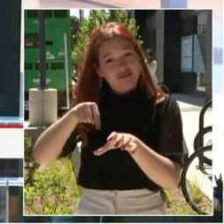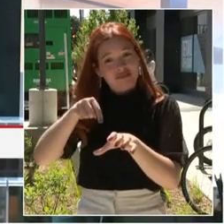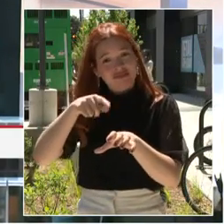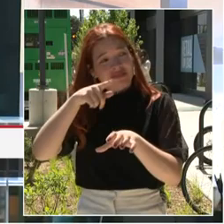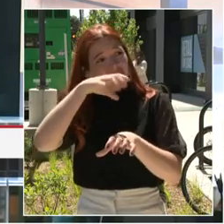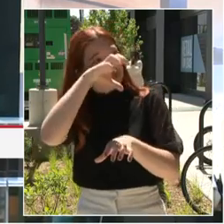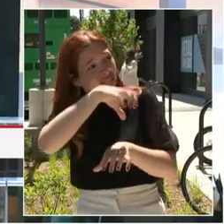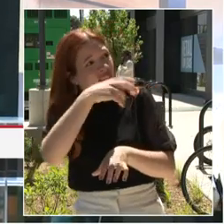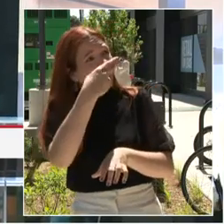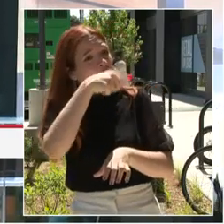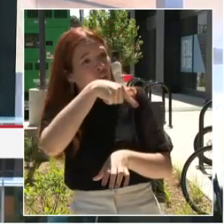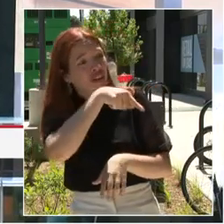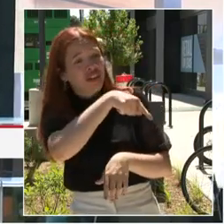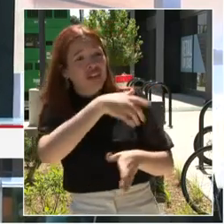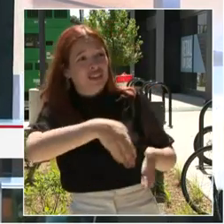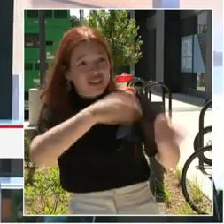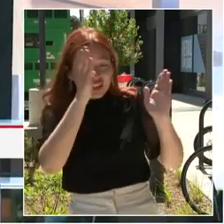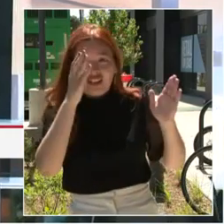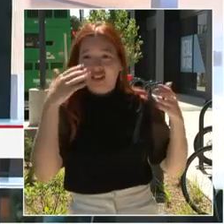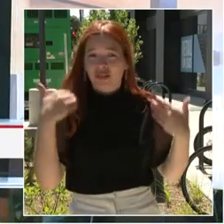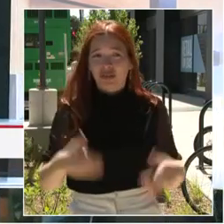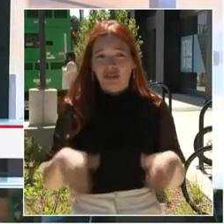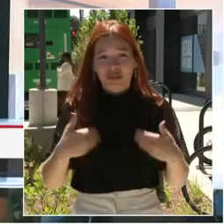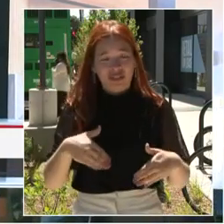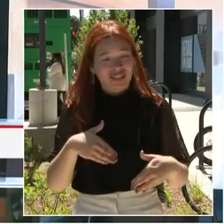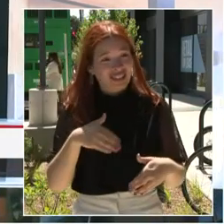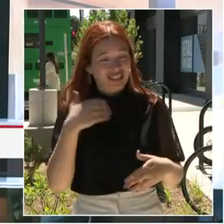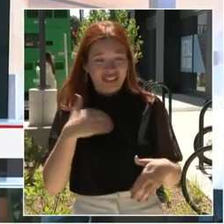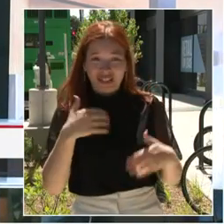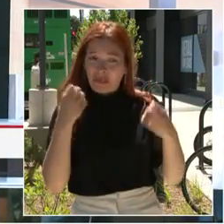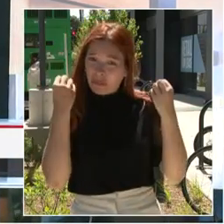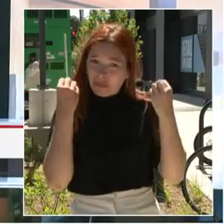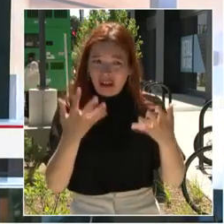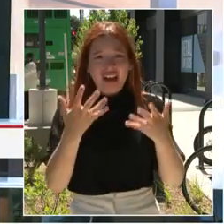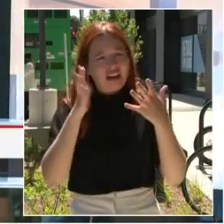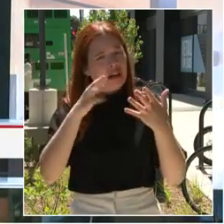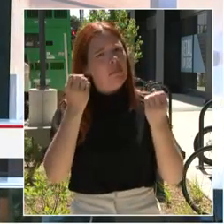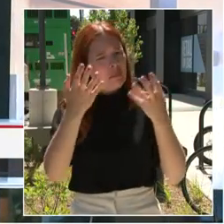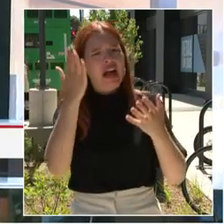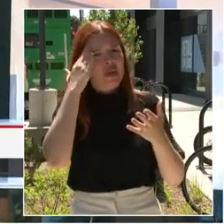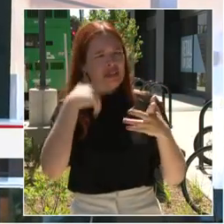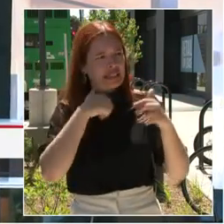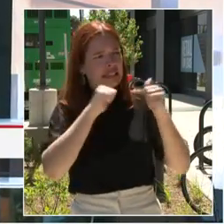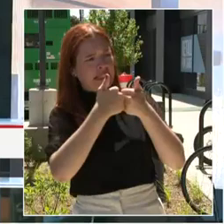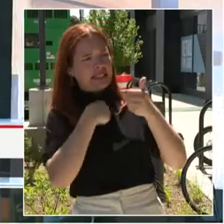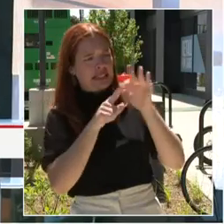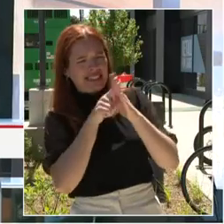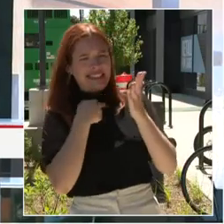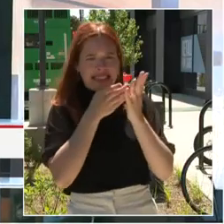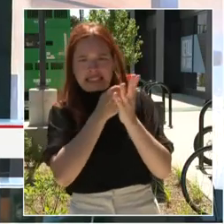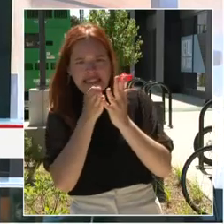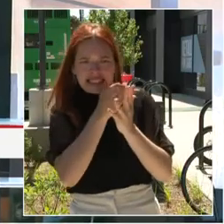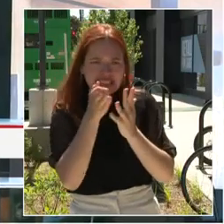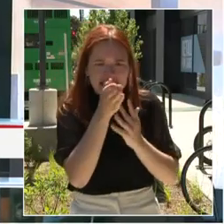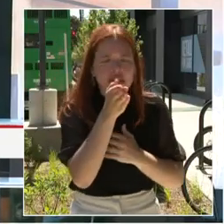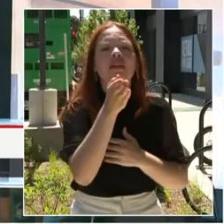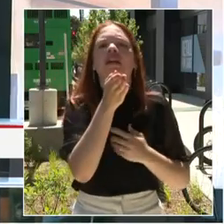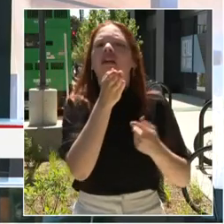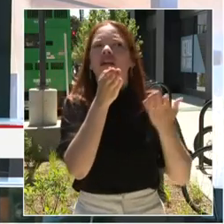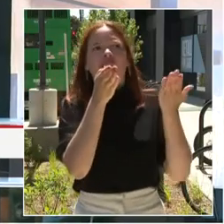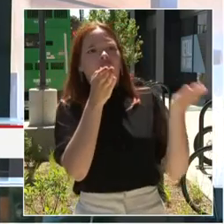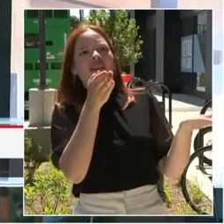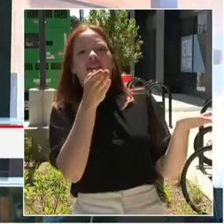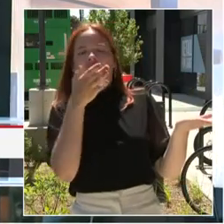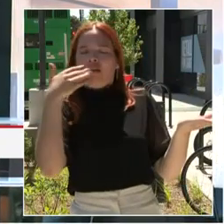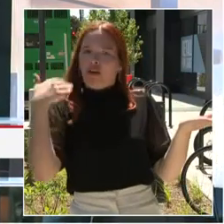and the incremental hurdles that you have to make, the progress, I think it was truly